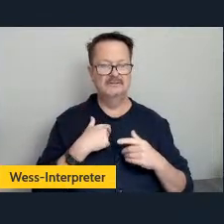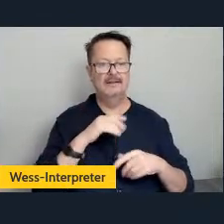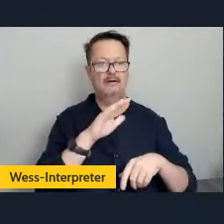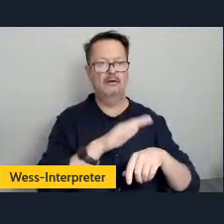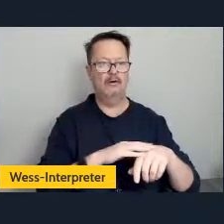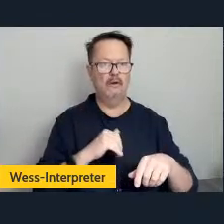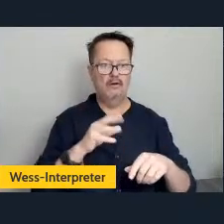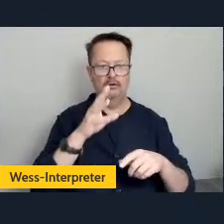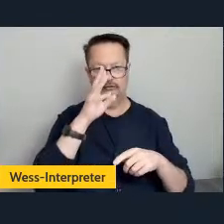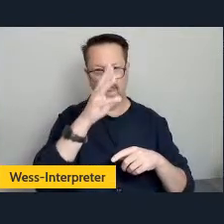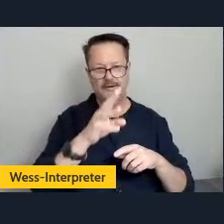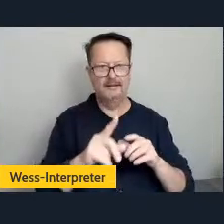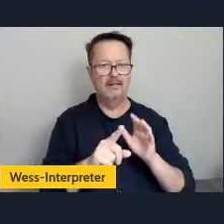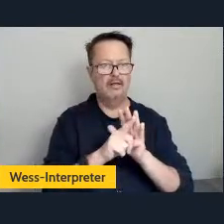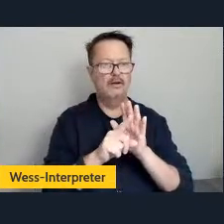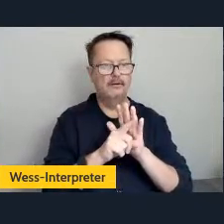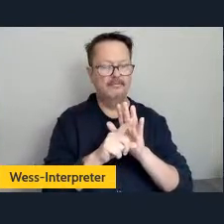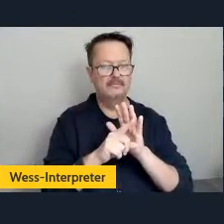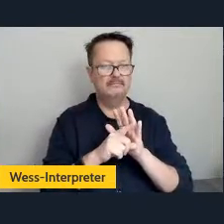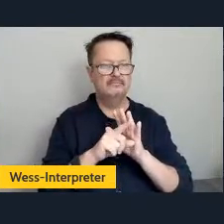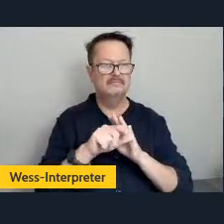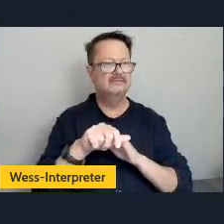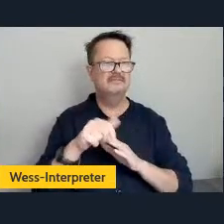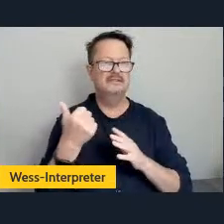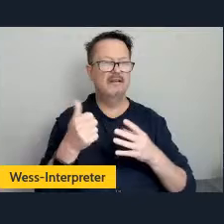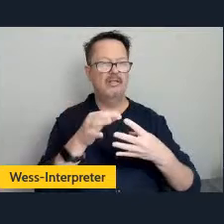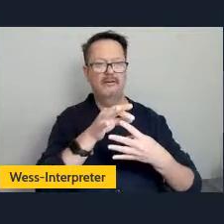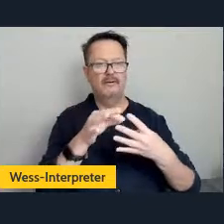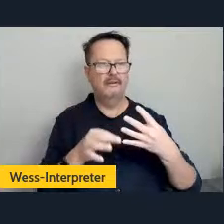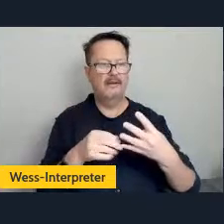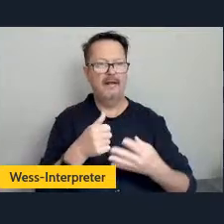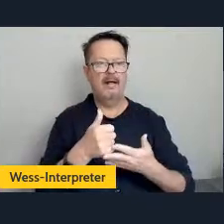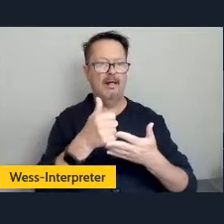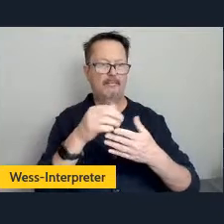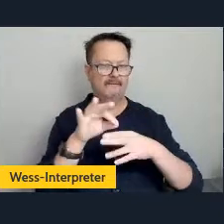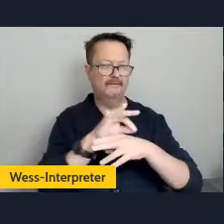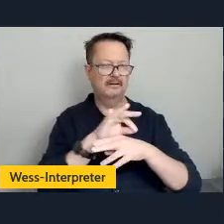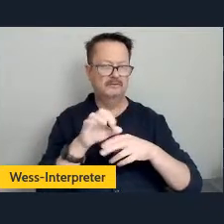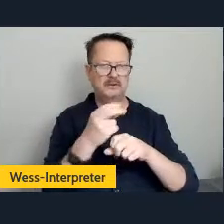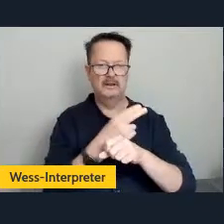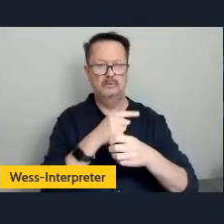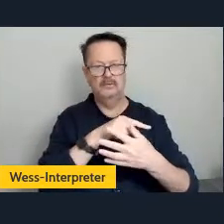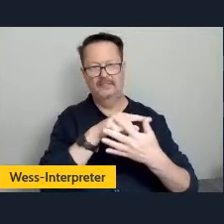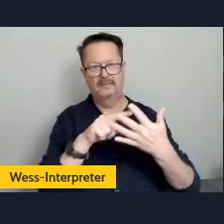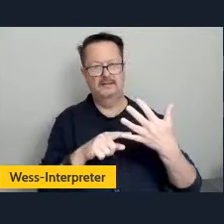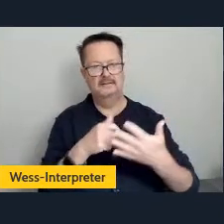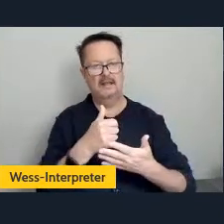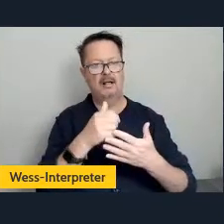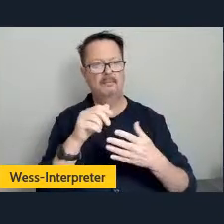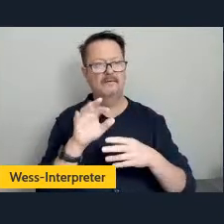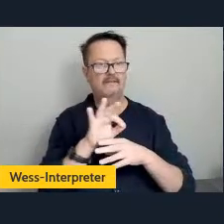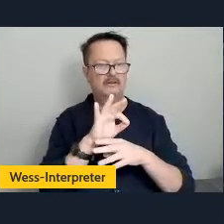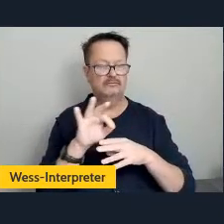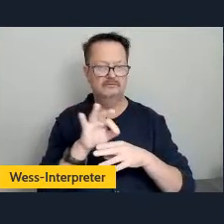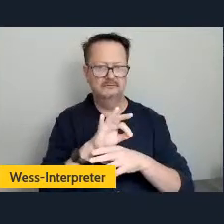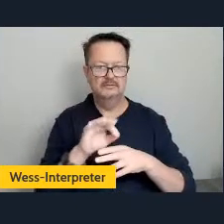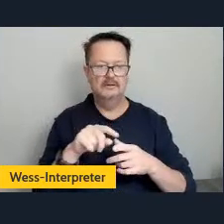this metric, which is another helper function. So yeah, you can use these helper functions, and you have metric and an